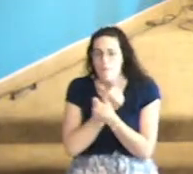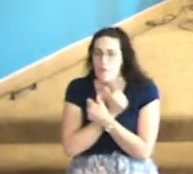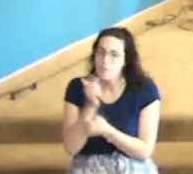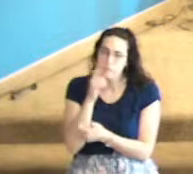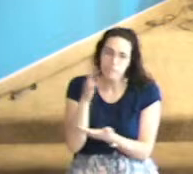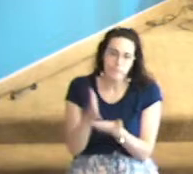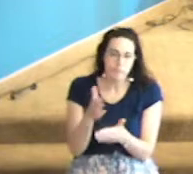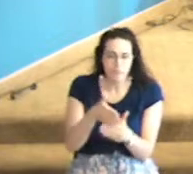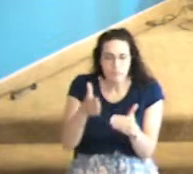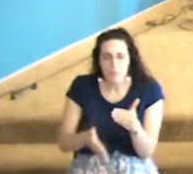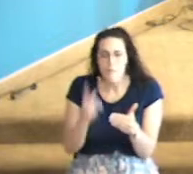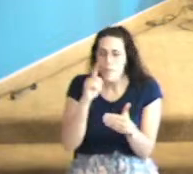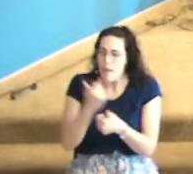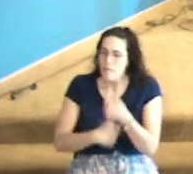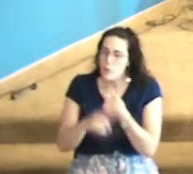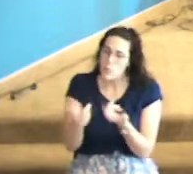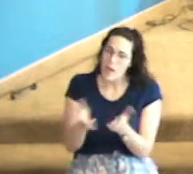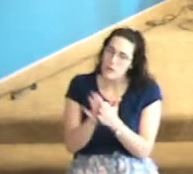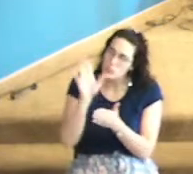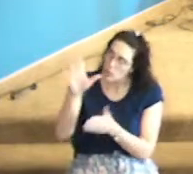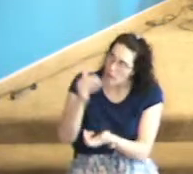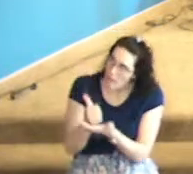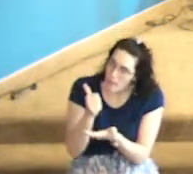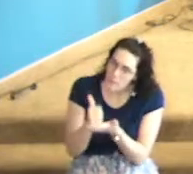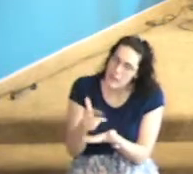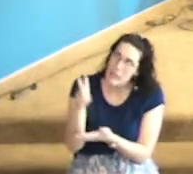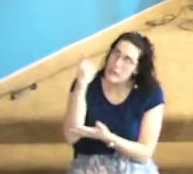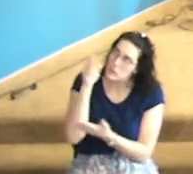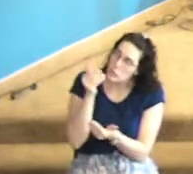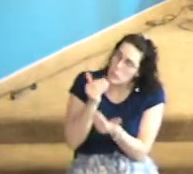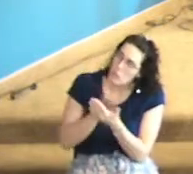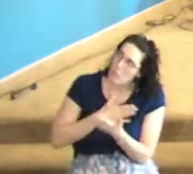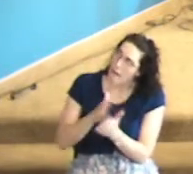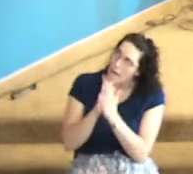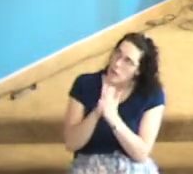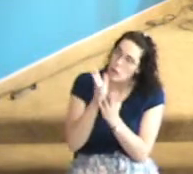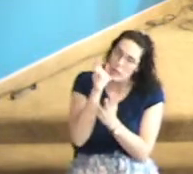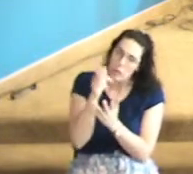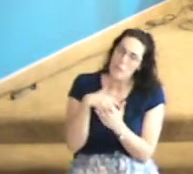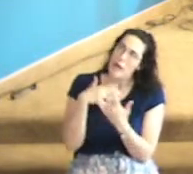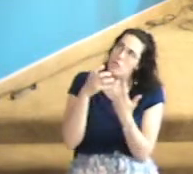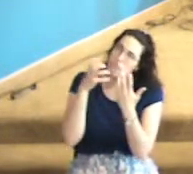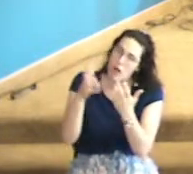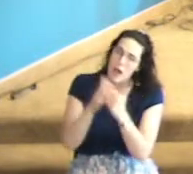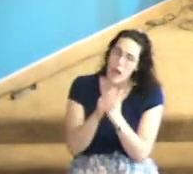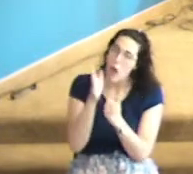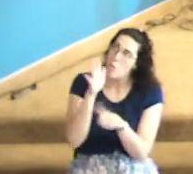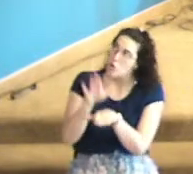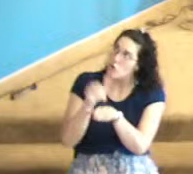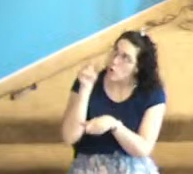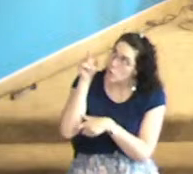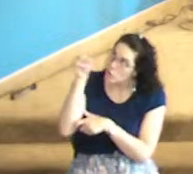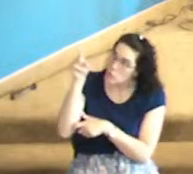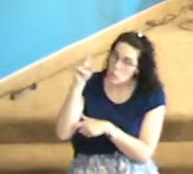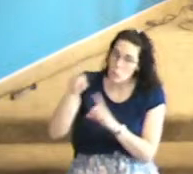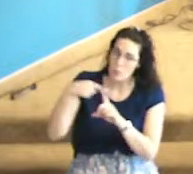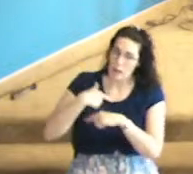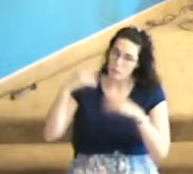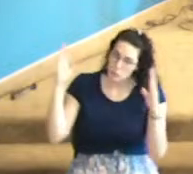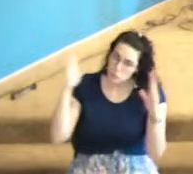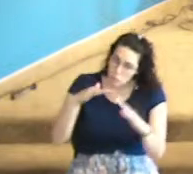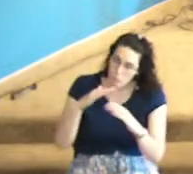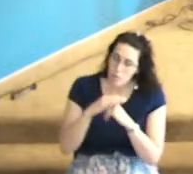for all who ask for your help. Listen closely to my prayer, O Lord. Hear my urgent cry. I will call to you whenever I'm in